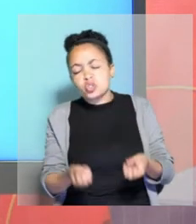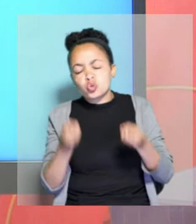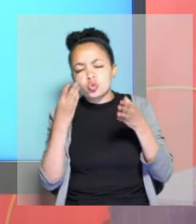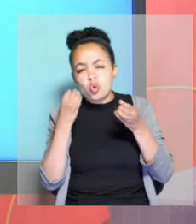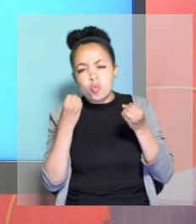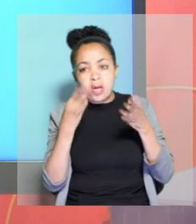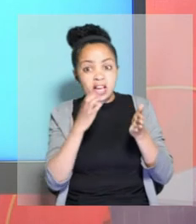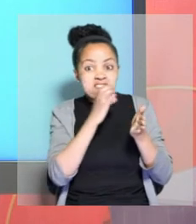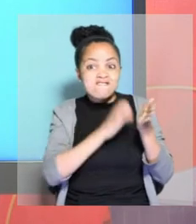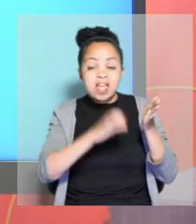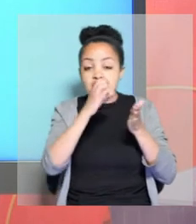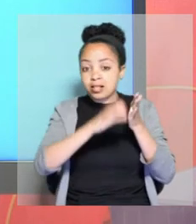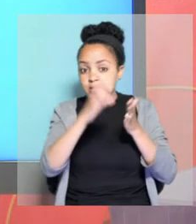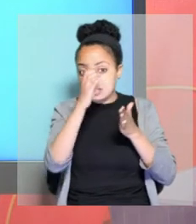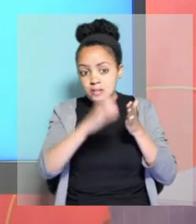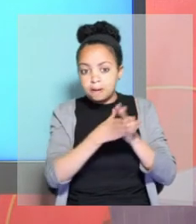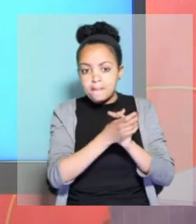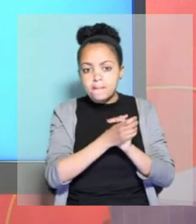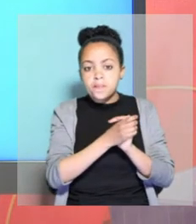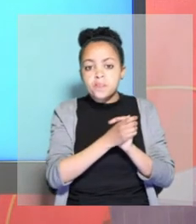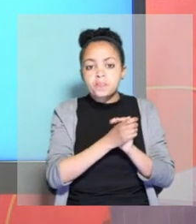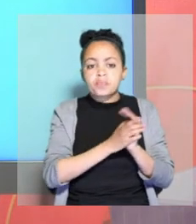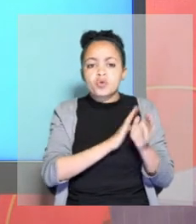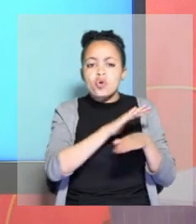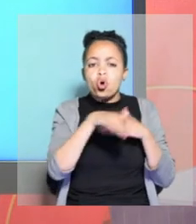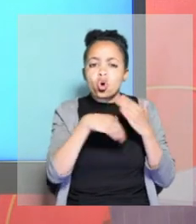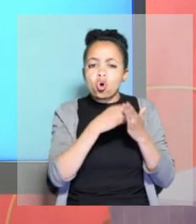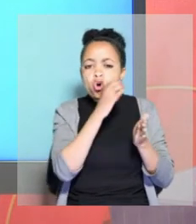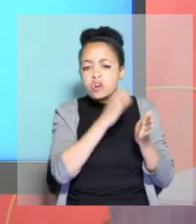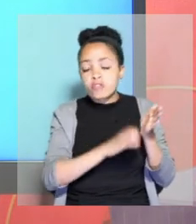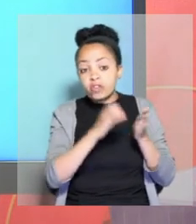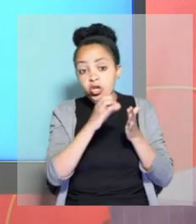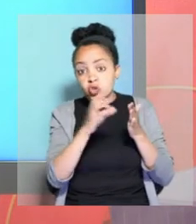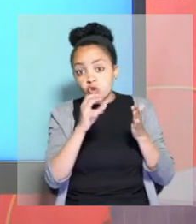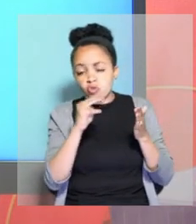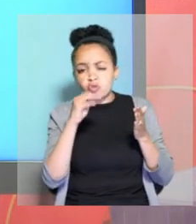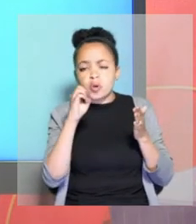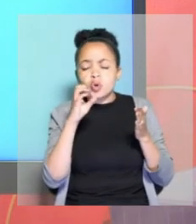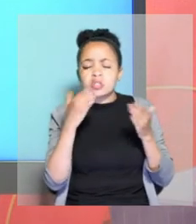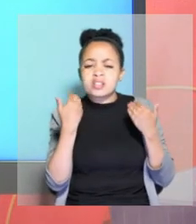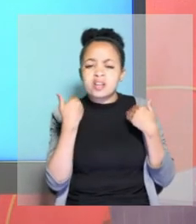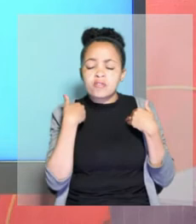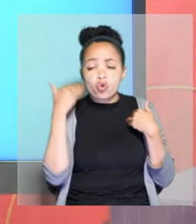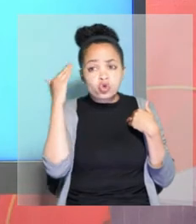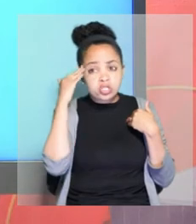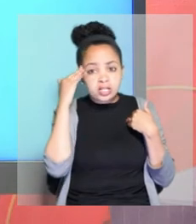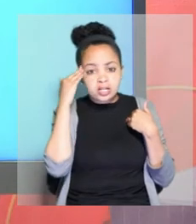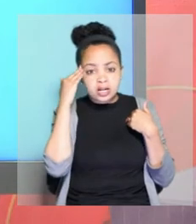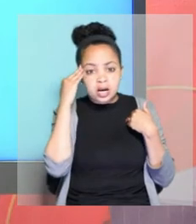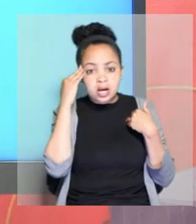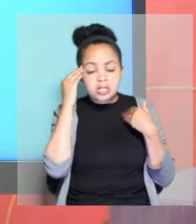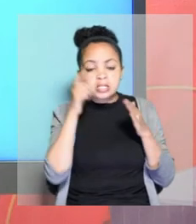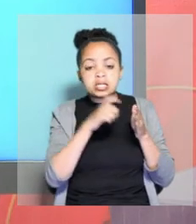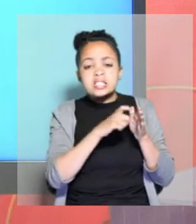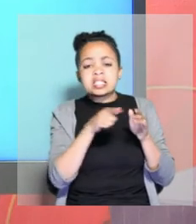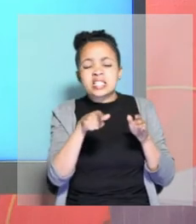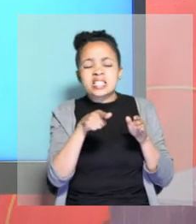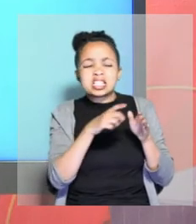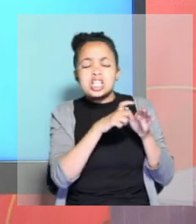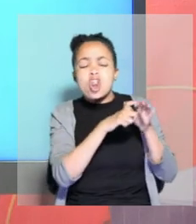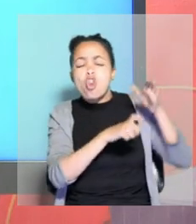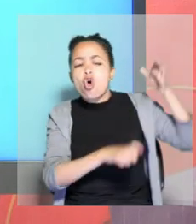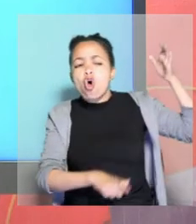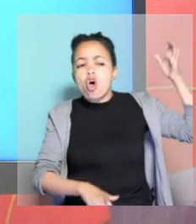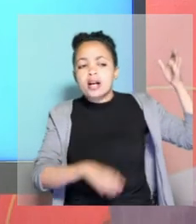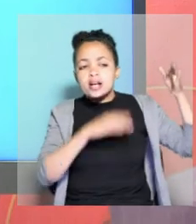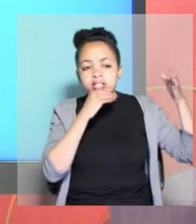phases of all phase of means one it is considered as the longest and the